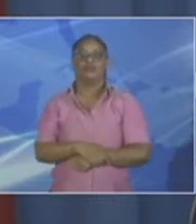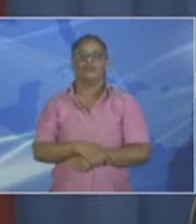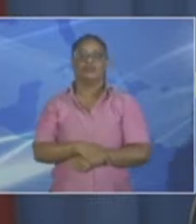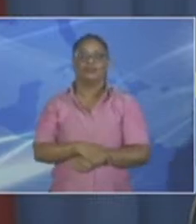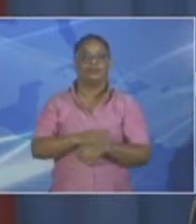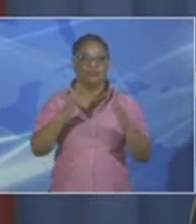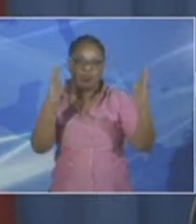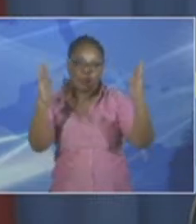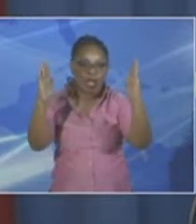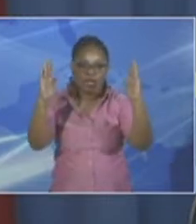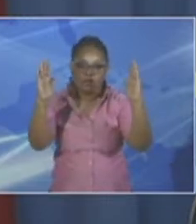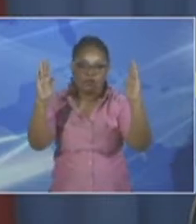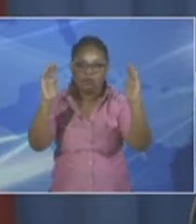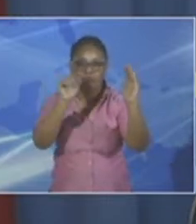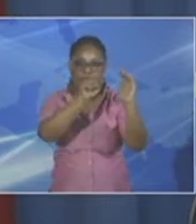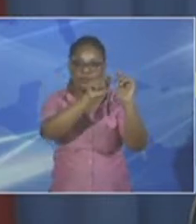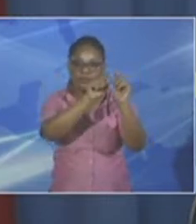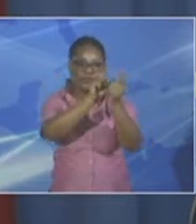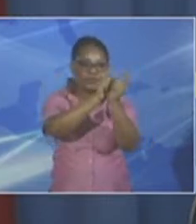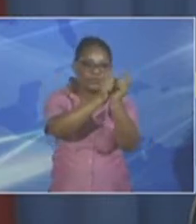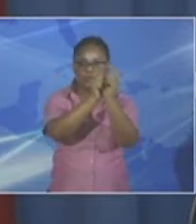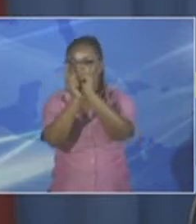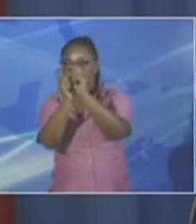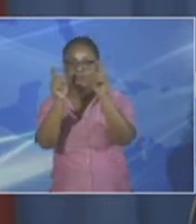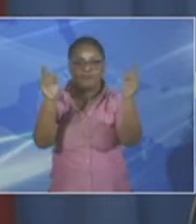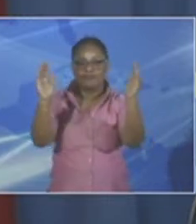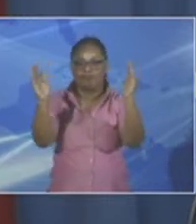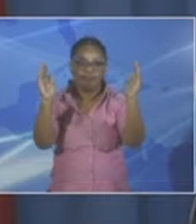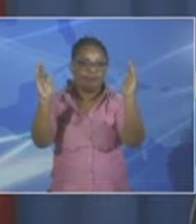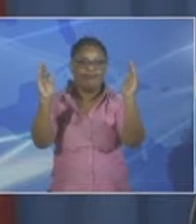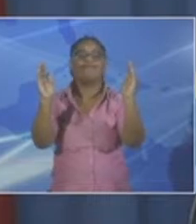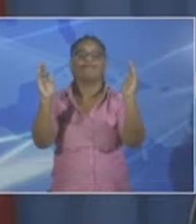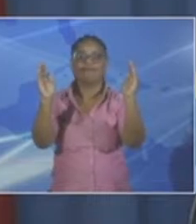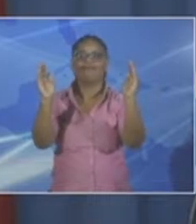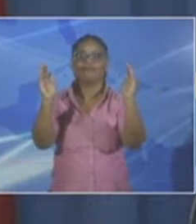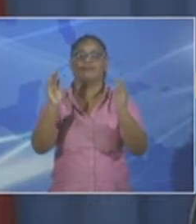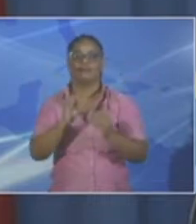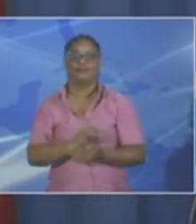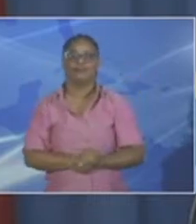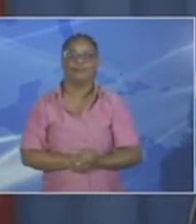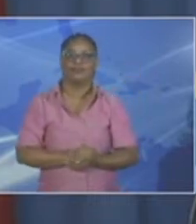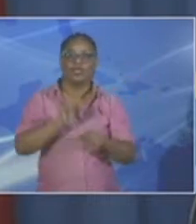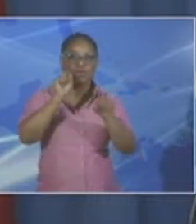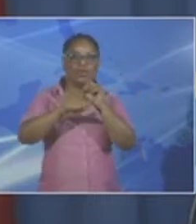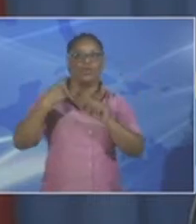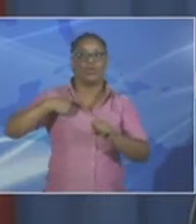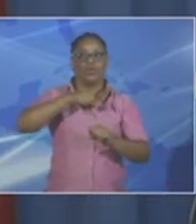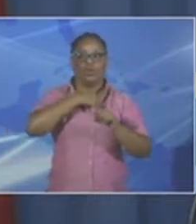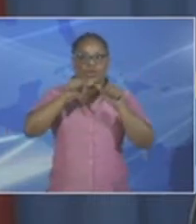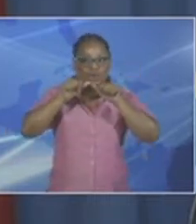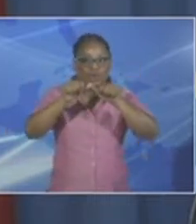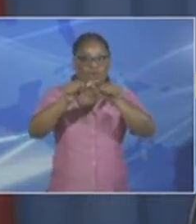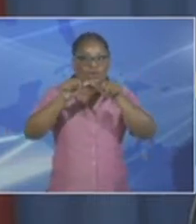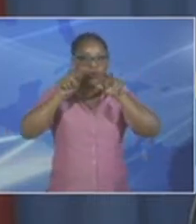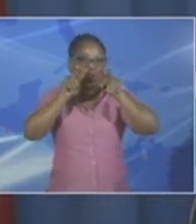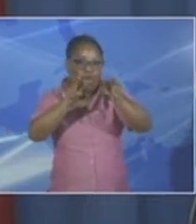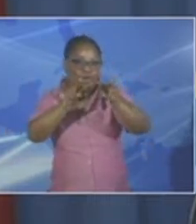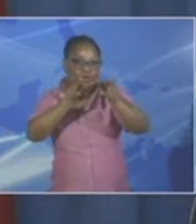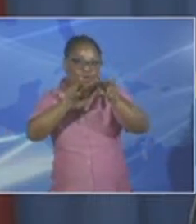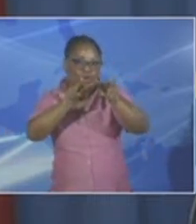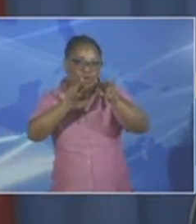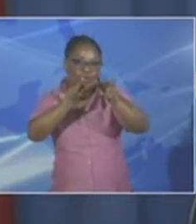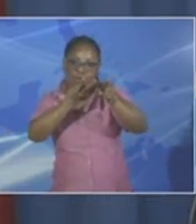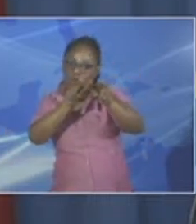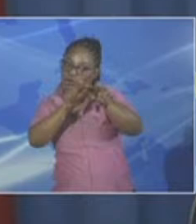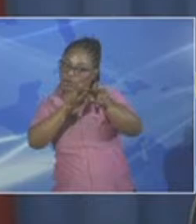time frame, you'll be a little extra vigilant to see what is happening, but it's a continuous monitoring process. It is very uncertain.